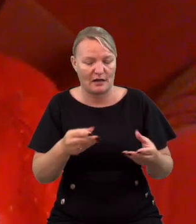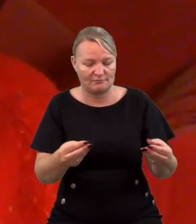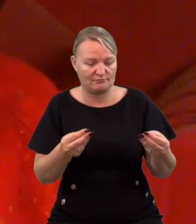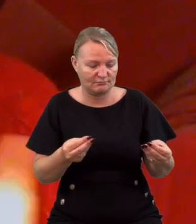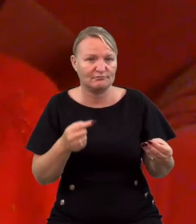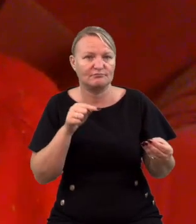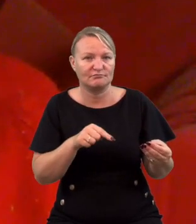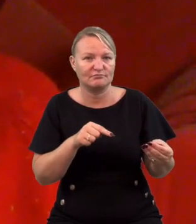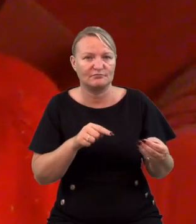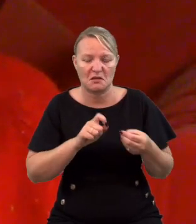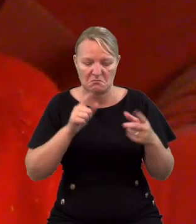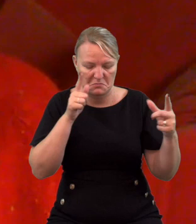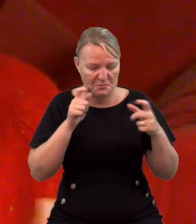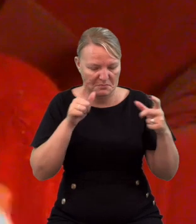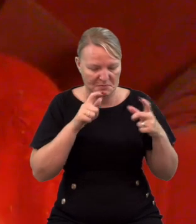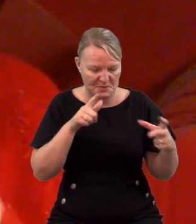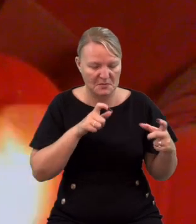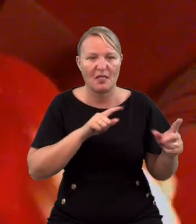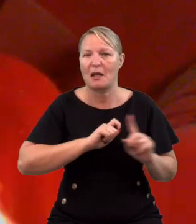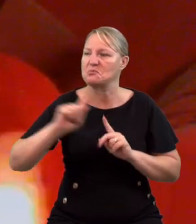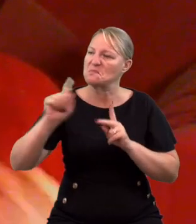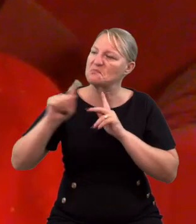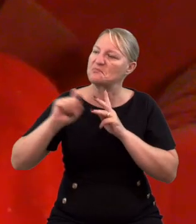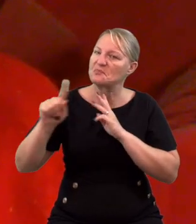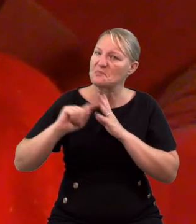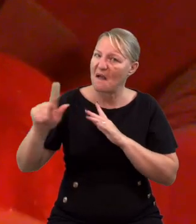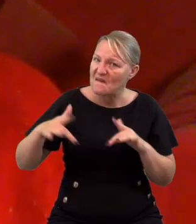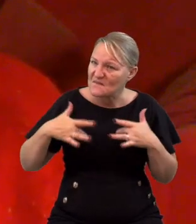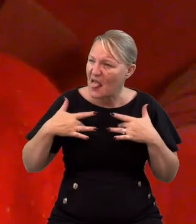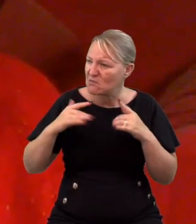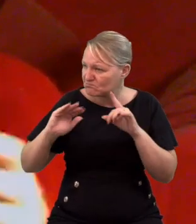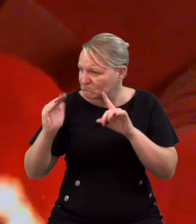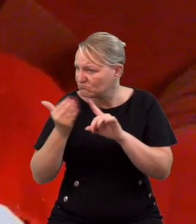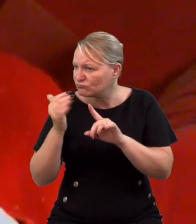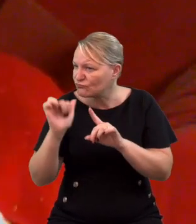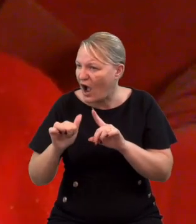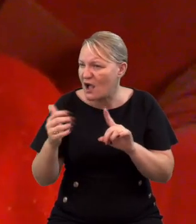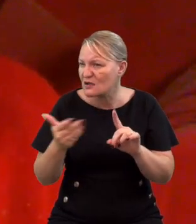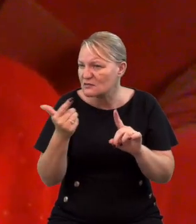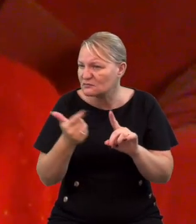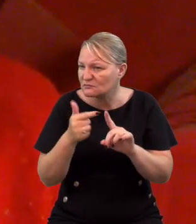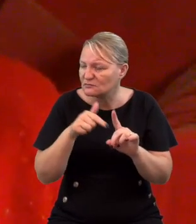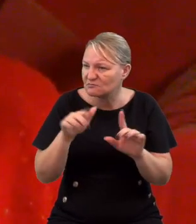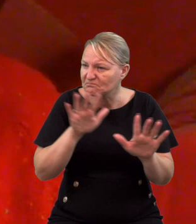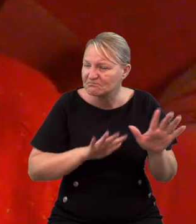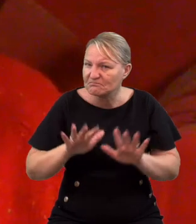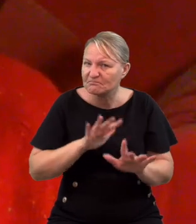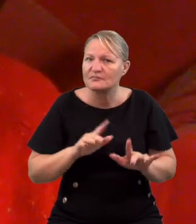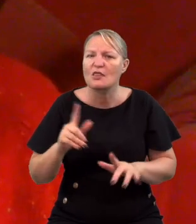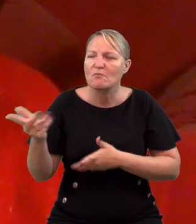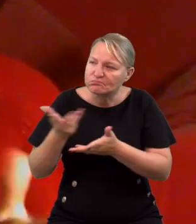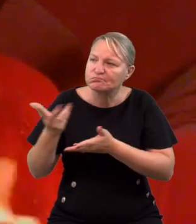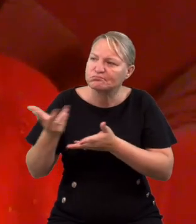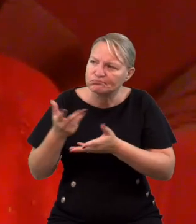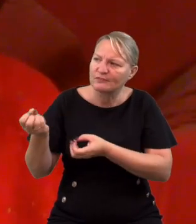there, with this piece, I sent lots and lots of photos across and said, does this feel like we're getting towards the right character?